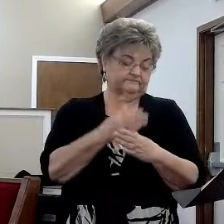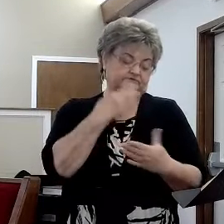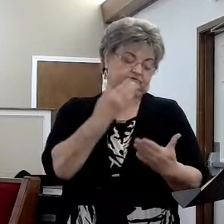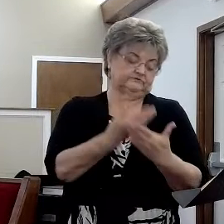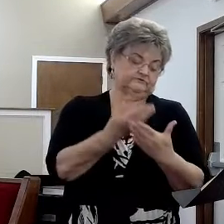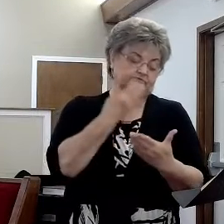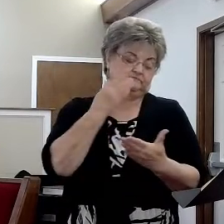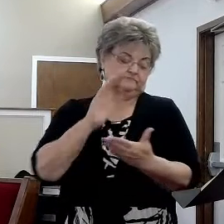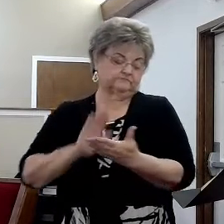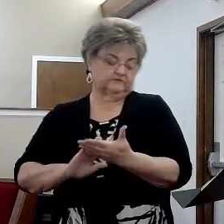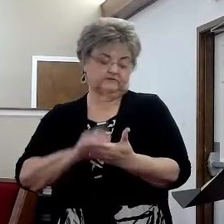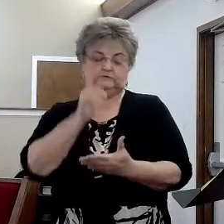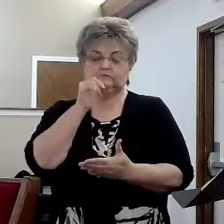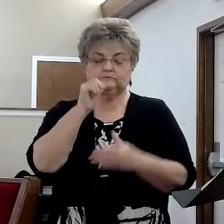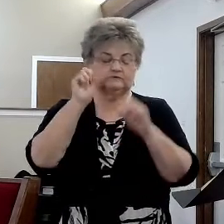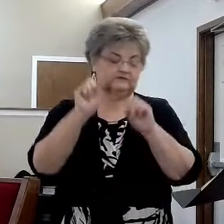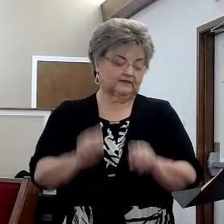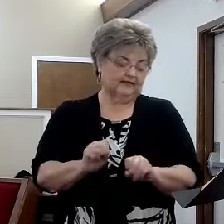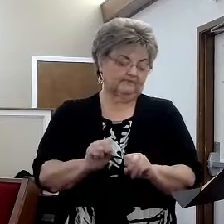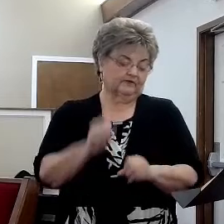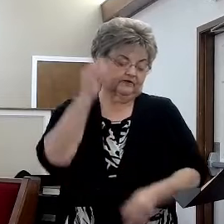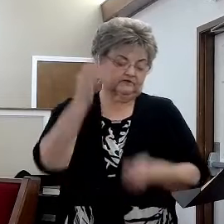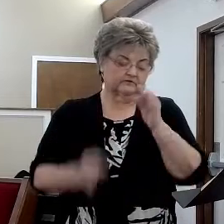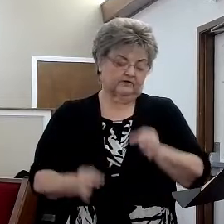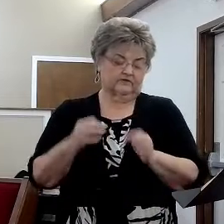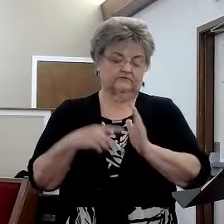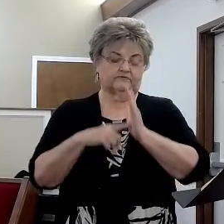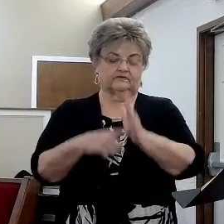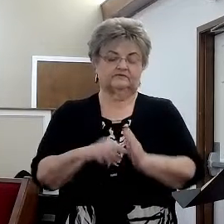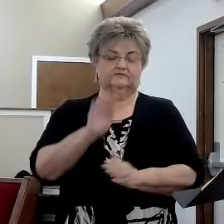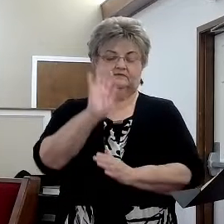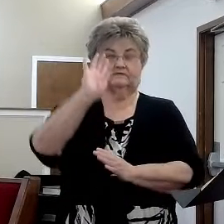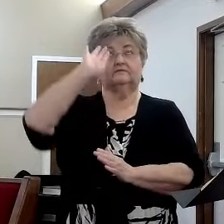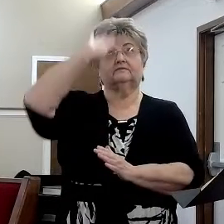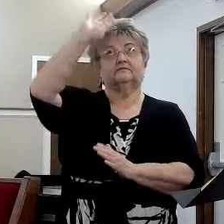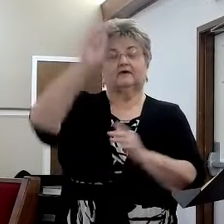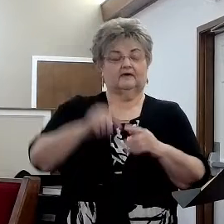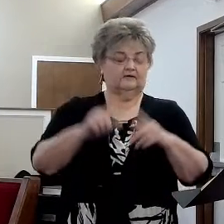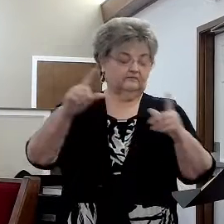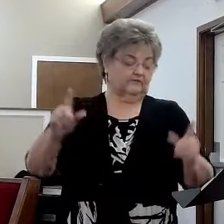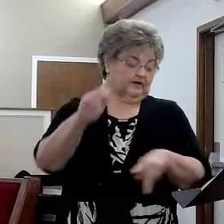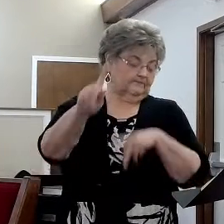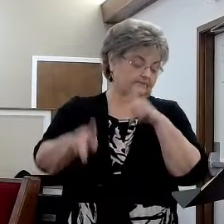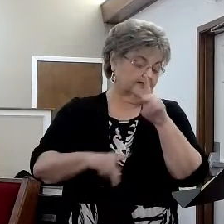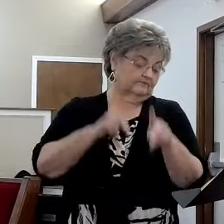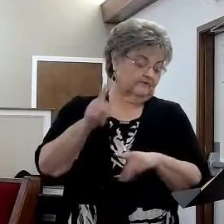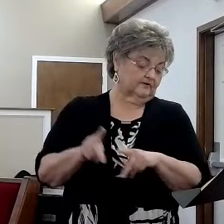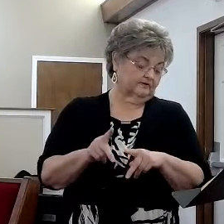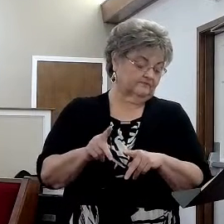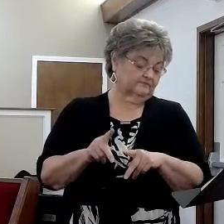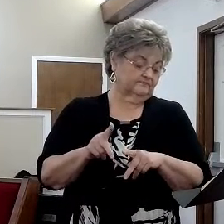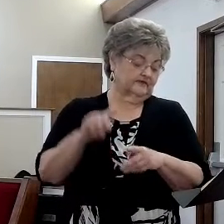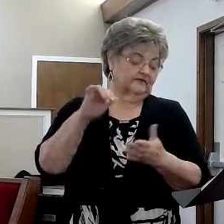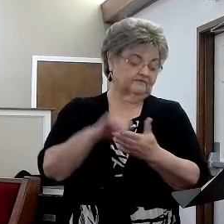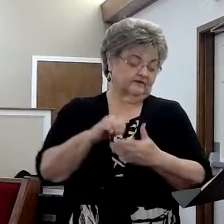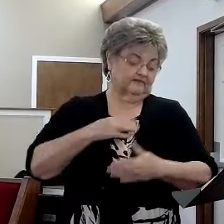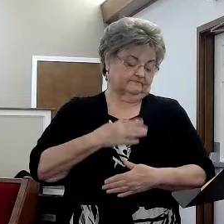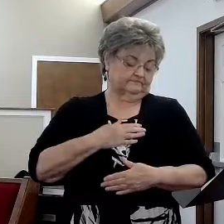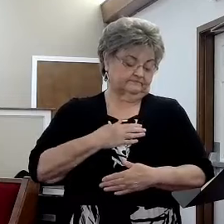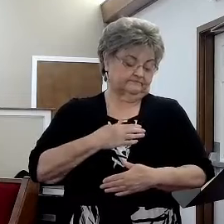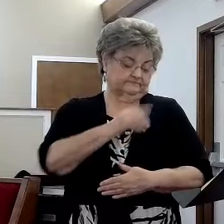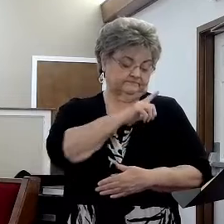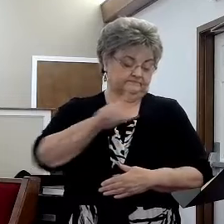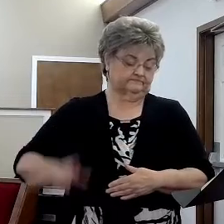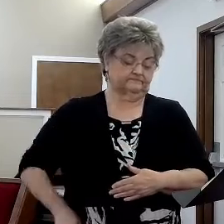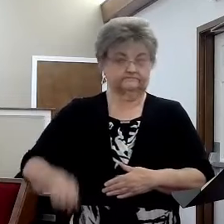is able to judge this? Thy so a great people, and the speech pleased the Lord that Solomon had asked this thing. I'll stop right